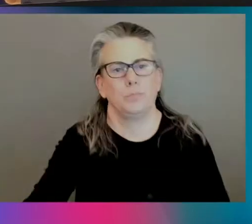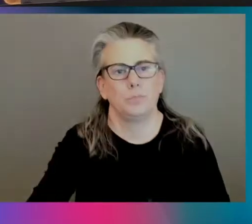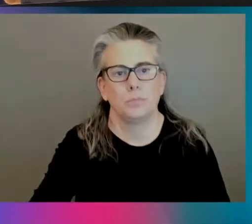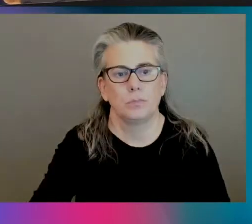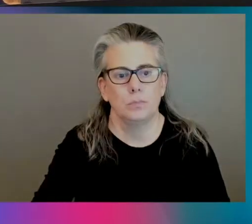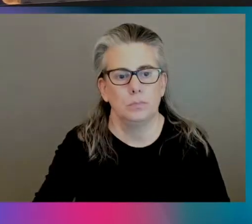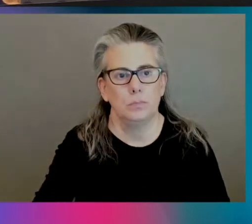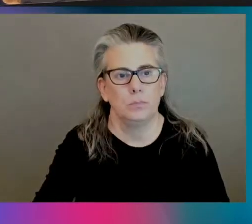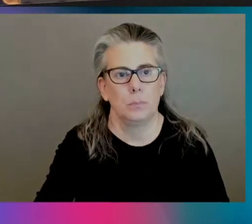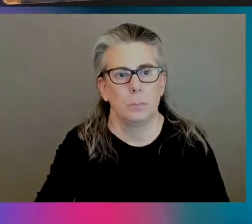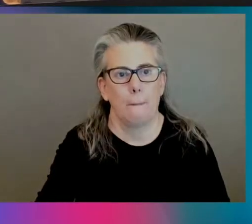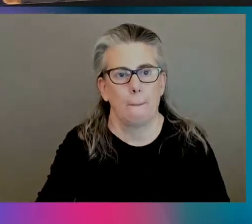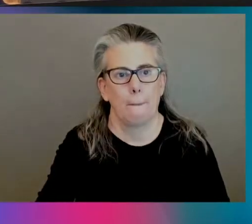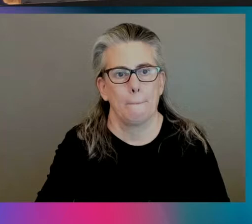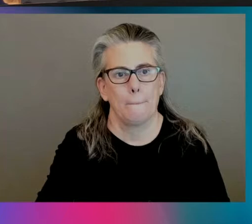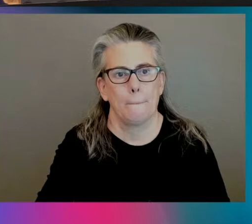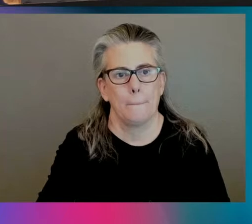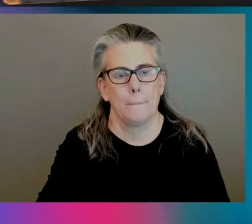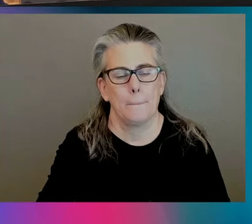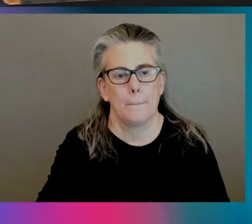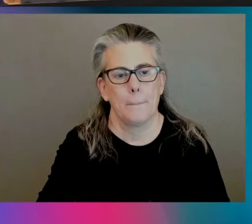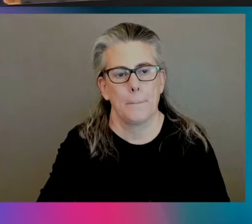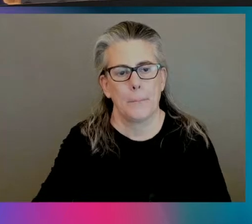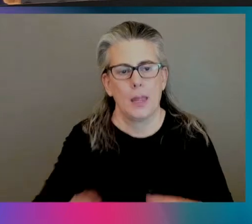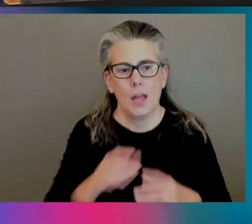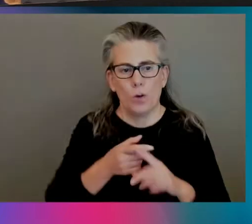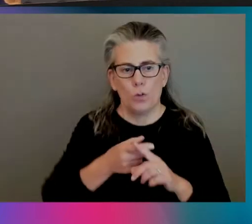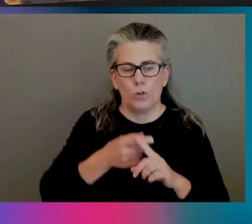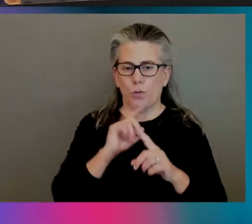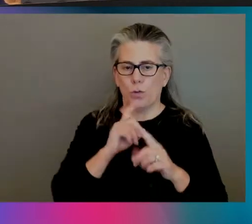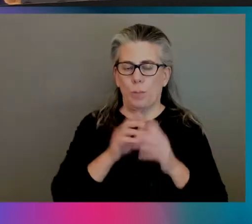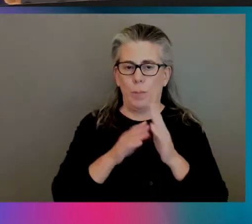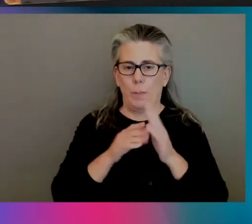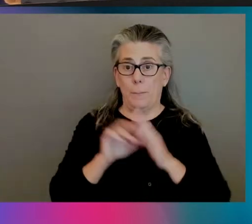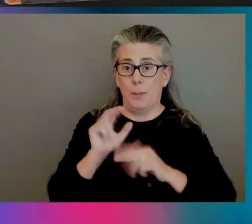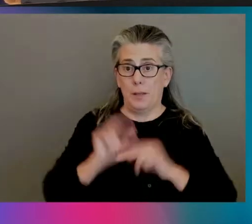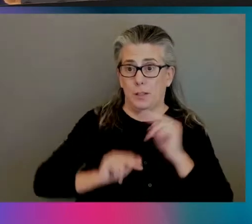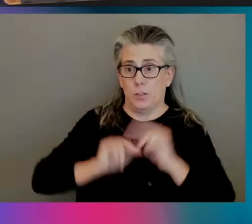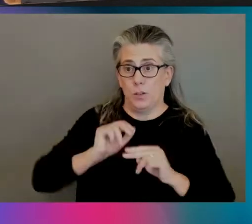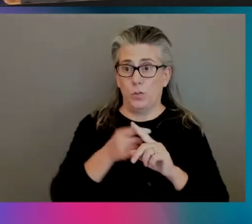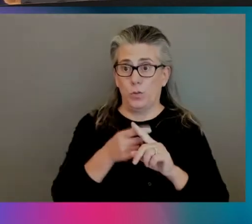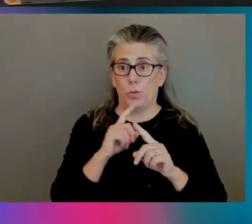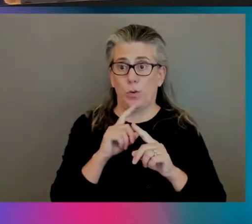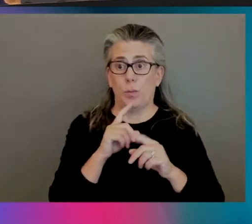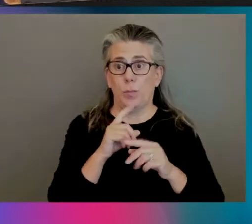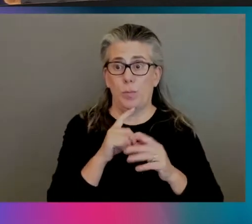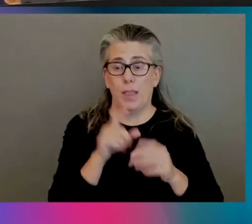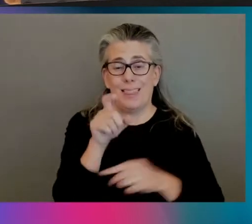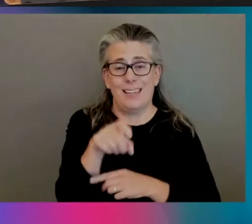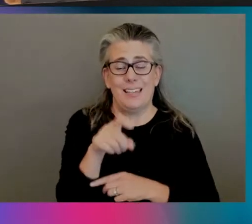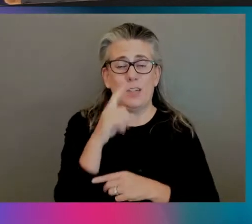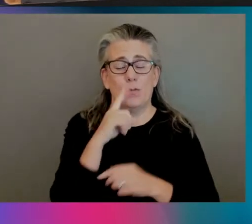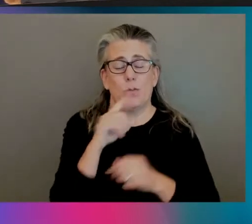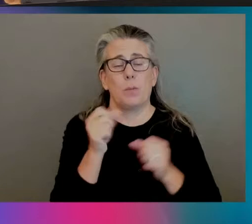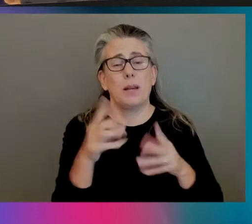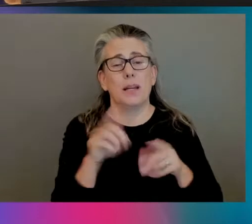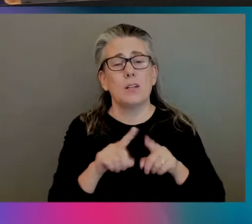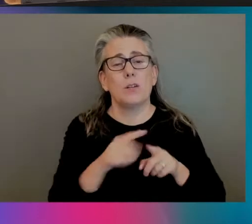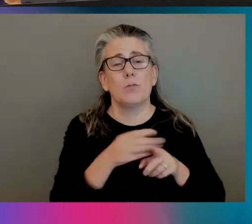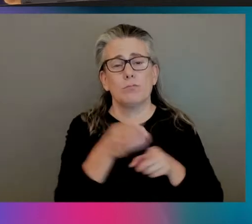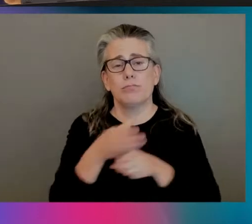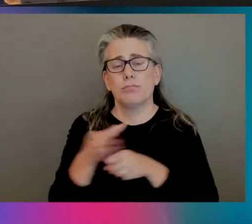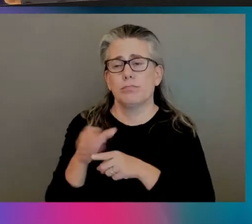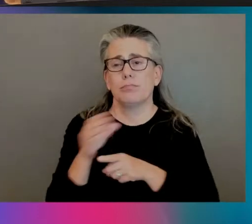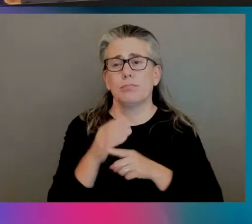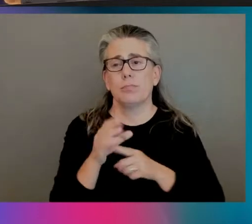the need to provide recommendations inside of media, retail, many different use cases. So one of